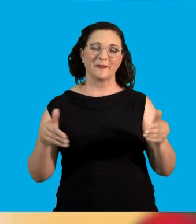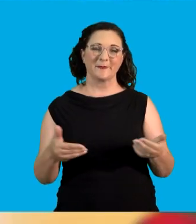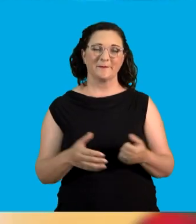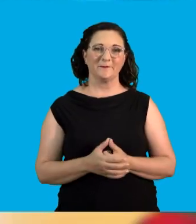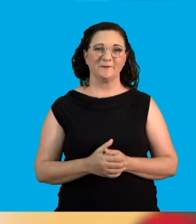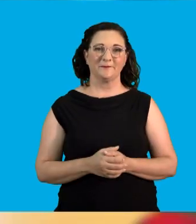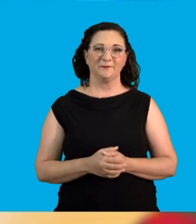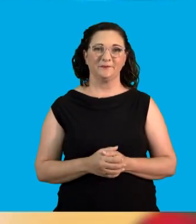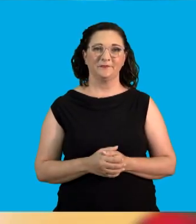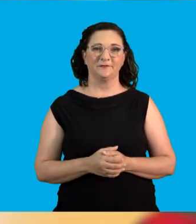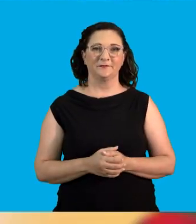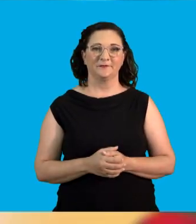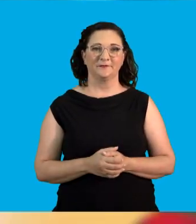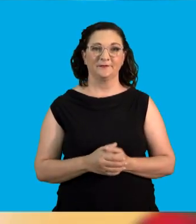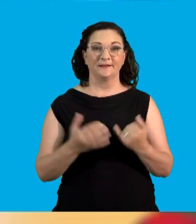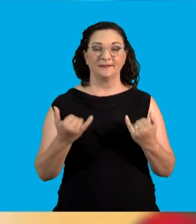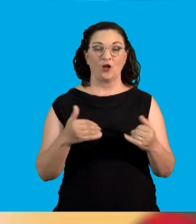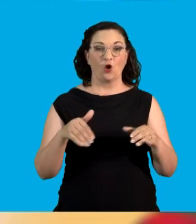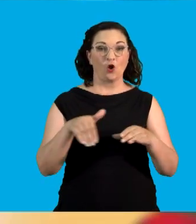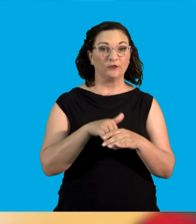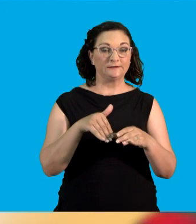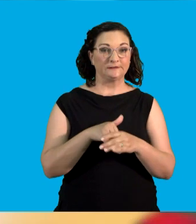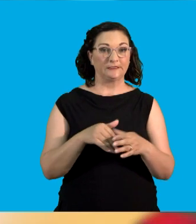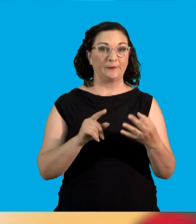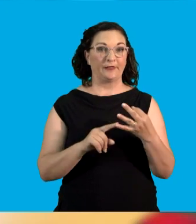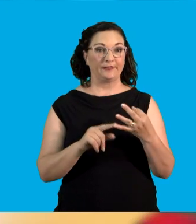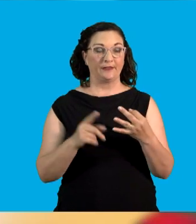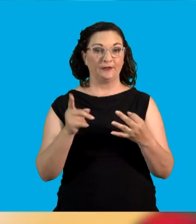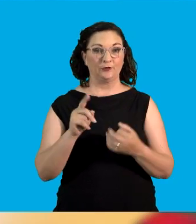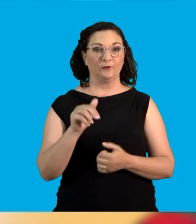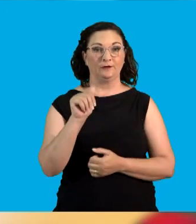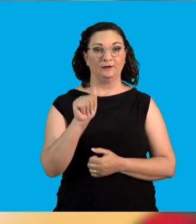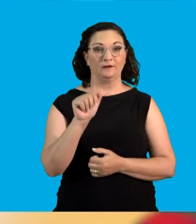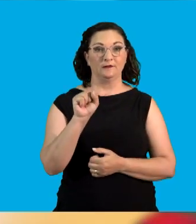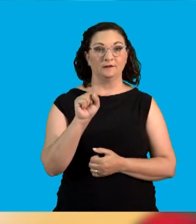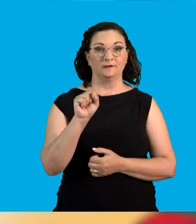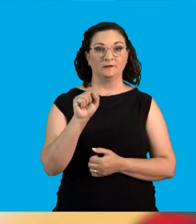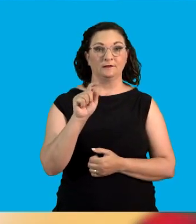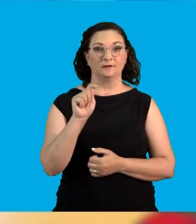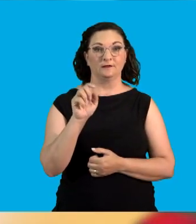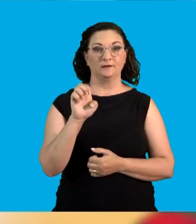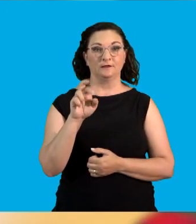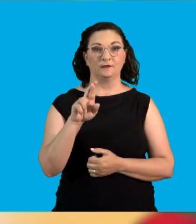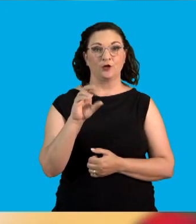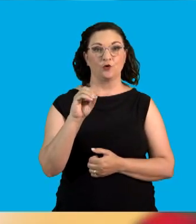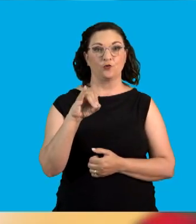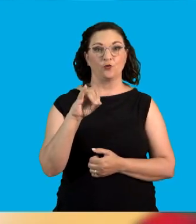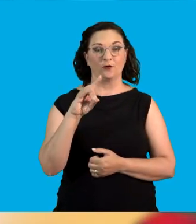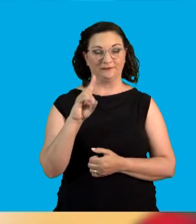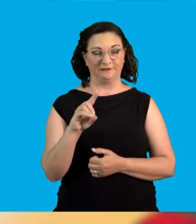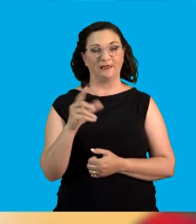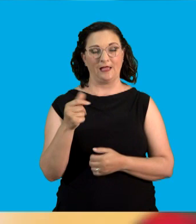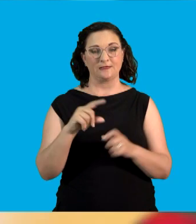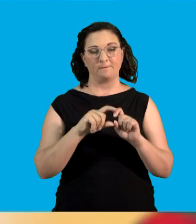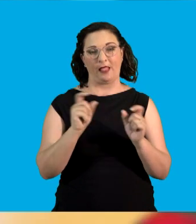Welcome back, learners. Now let us look at our third concept, which is the asteroid and the asteroid